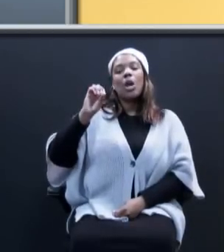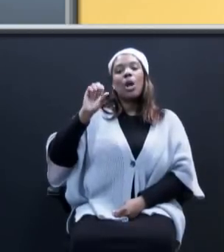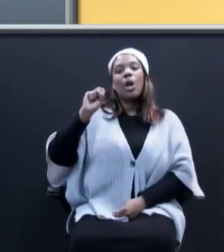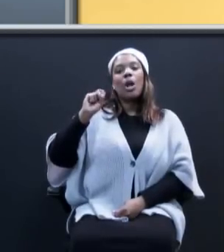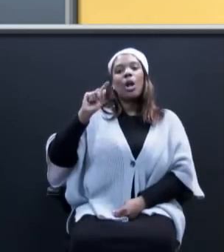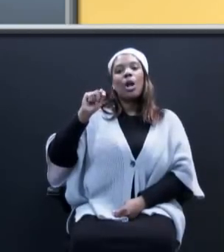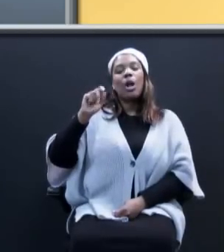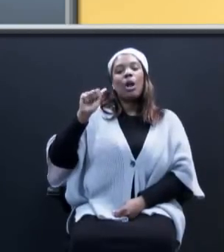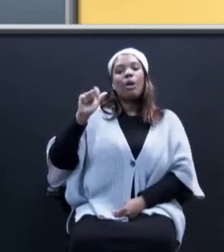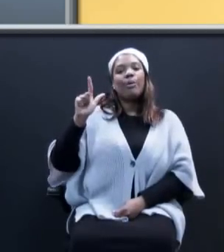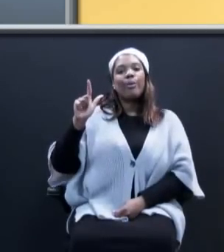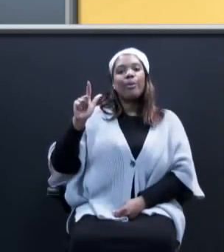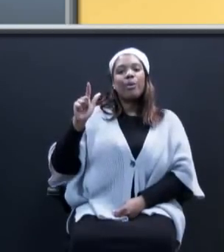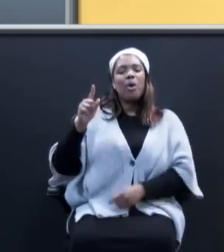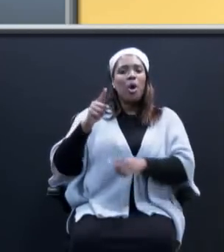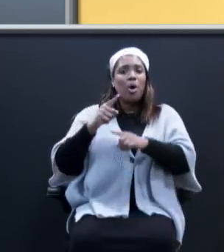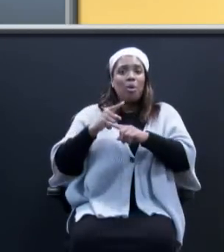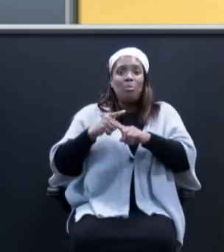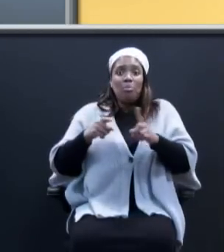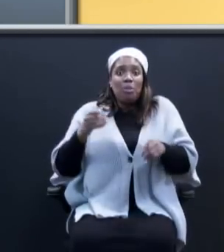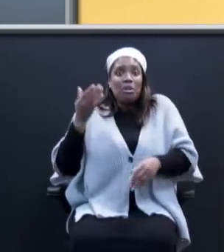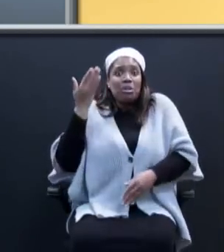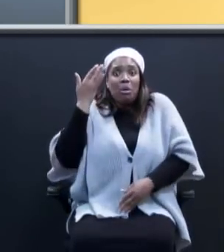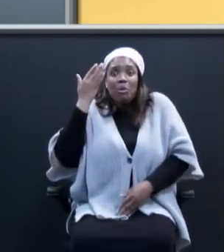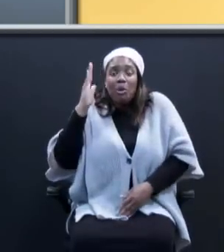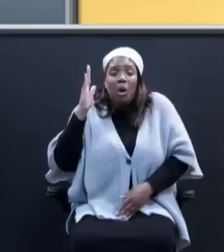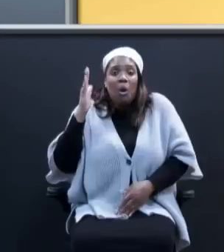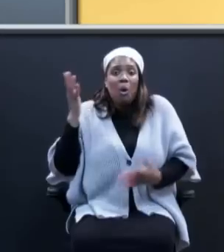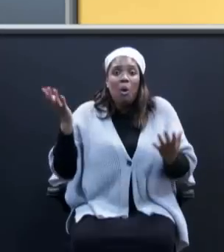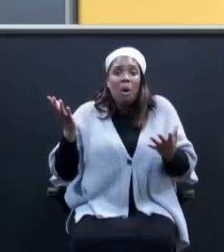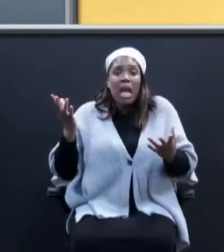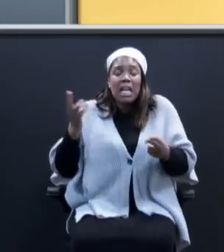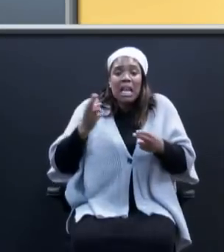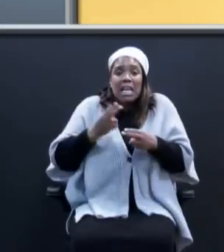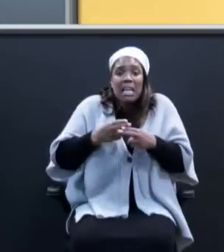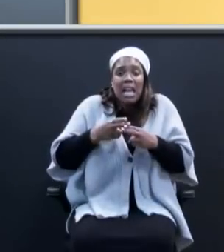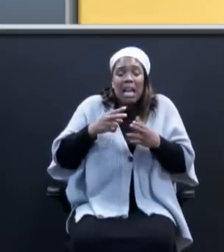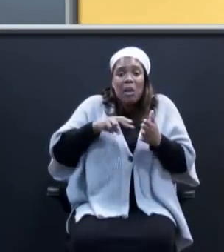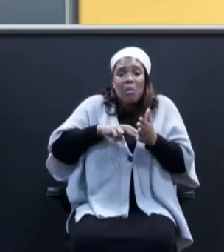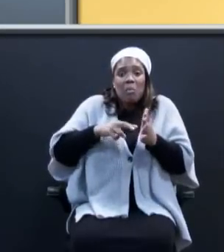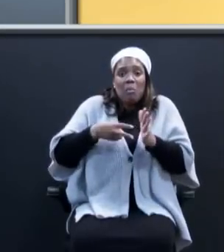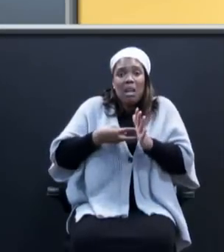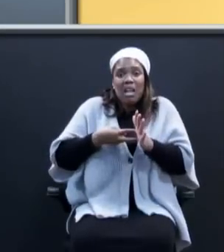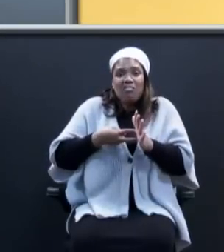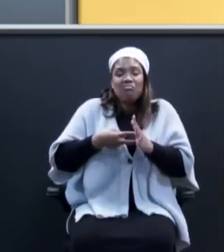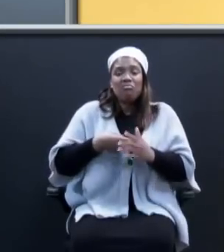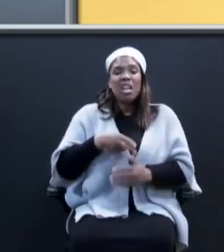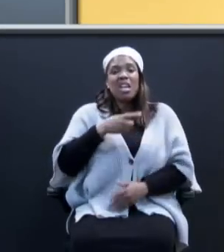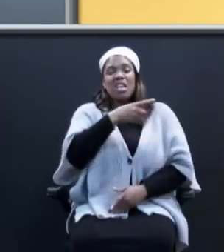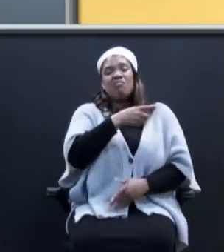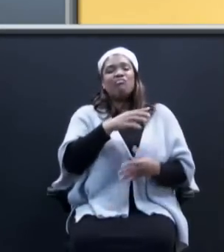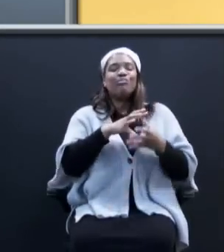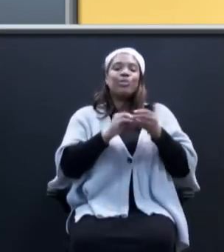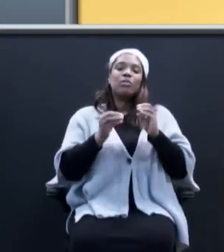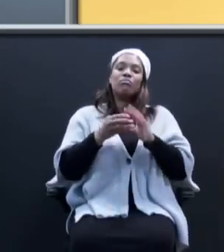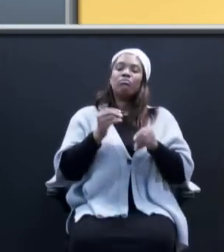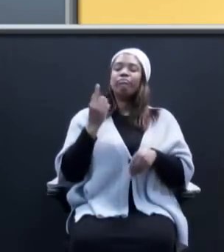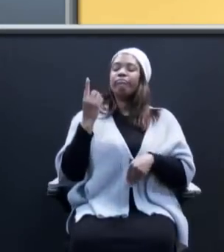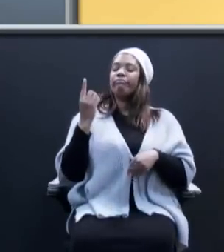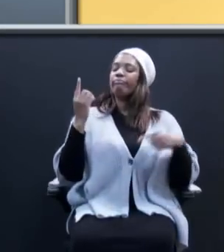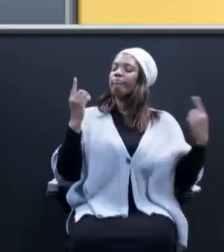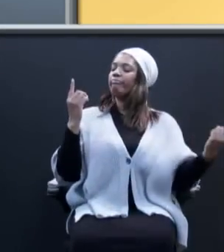Incorporated. And we had a young brother that went to refrigeration school, and he wanted to get high. He come in and we got to talking. He